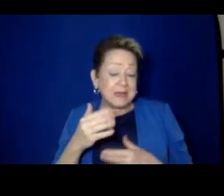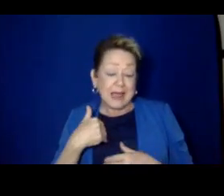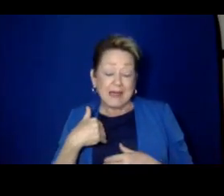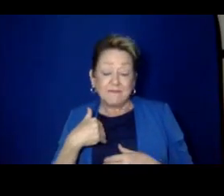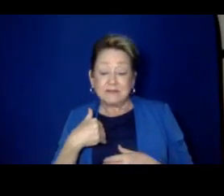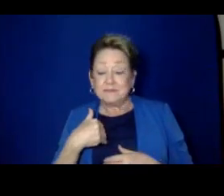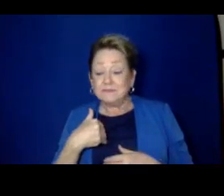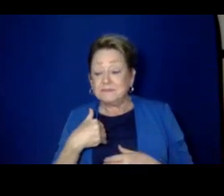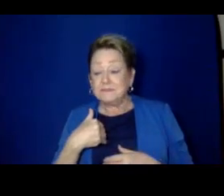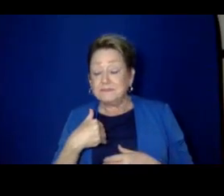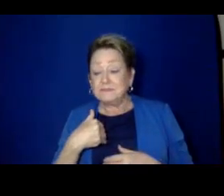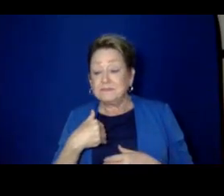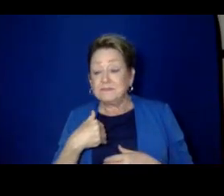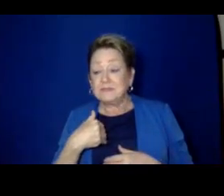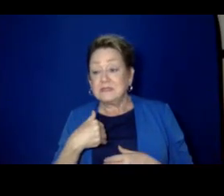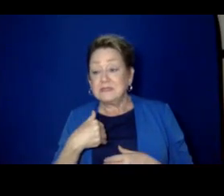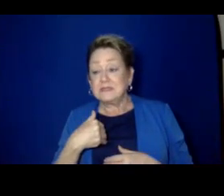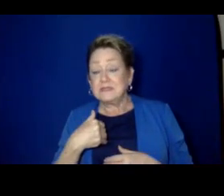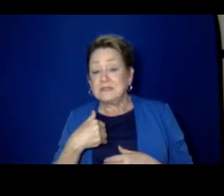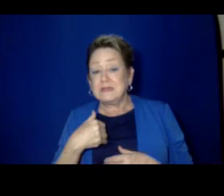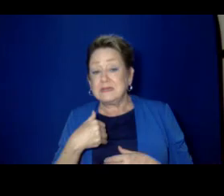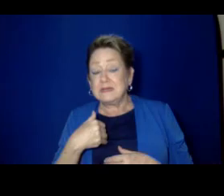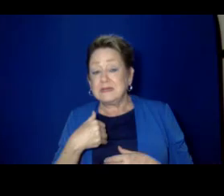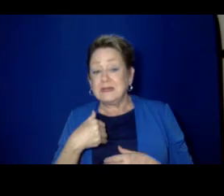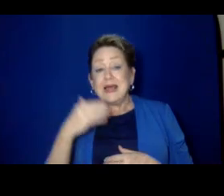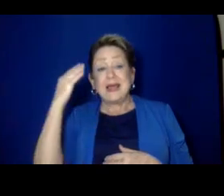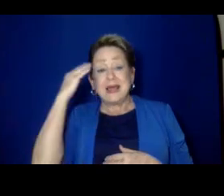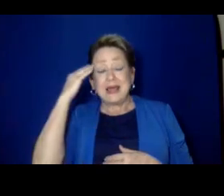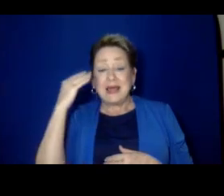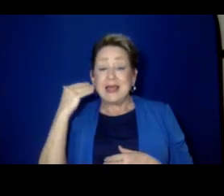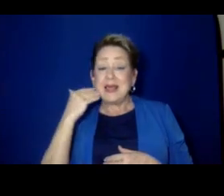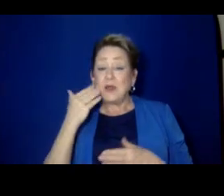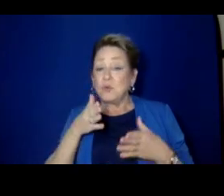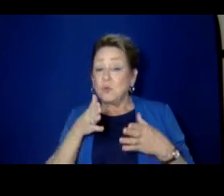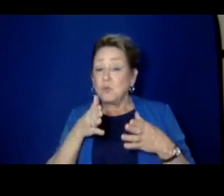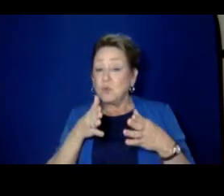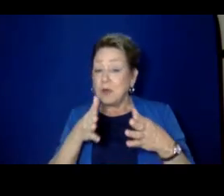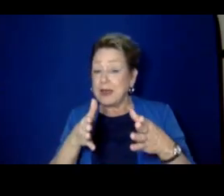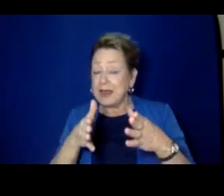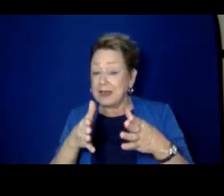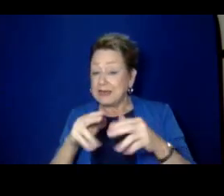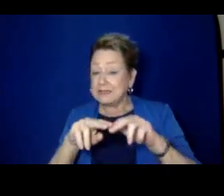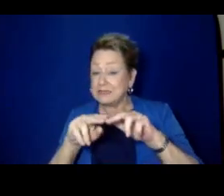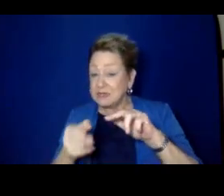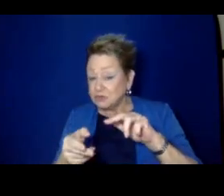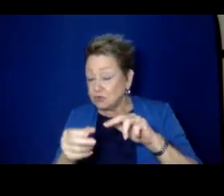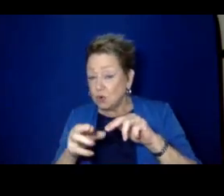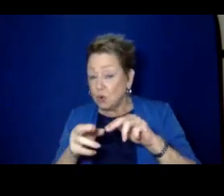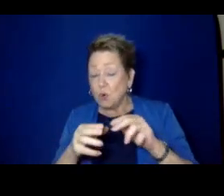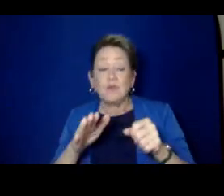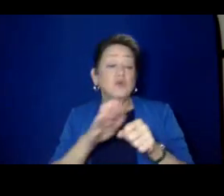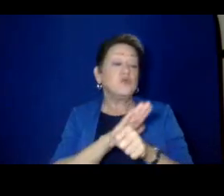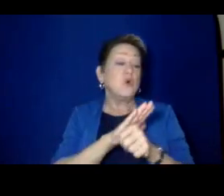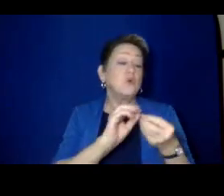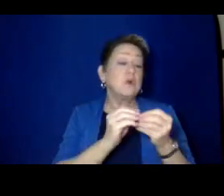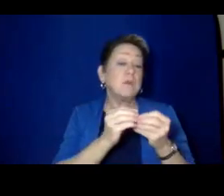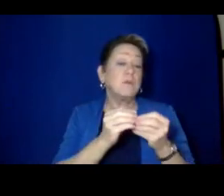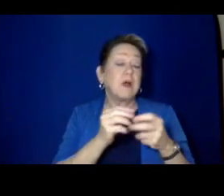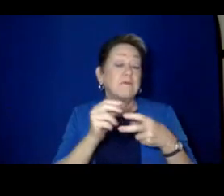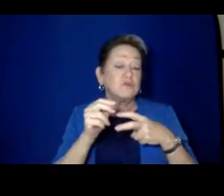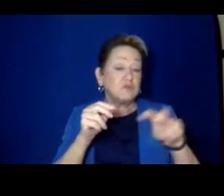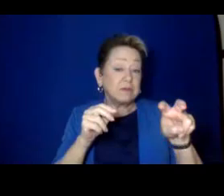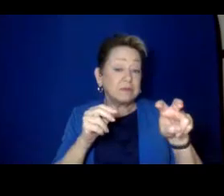that the average headway is increasing, the average headway is decreasing, or the total number of trips is increasing or